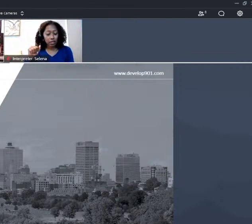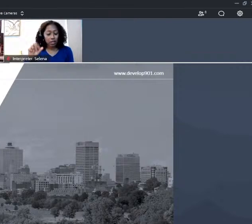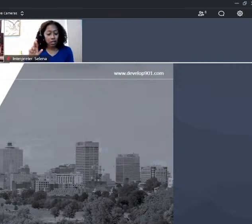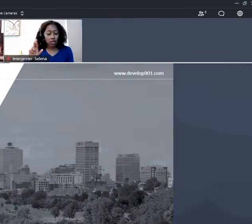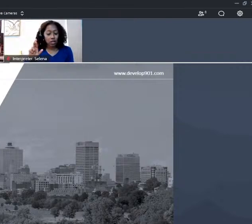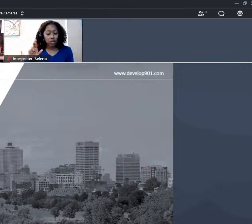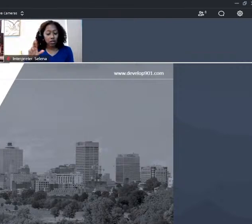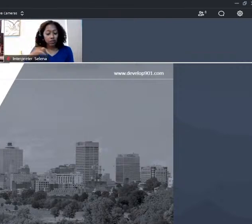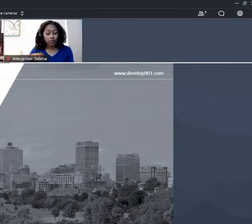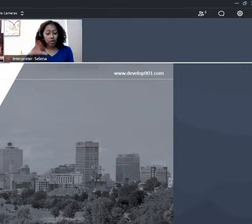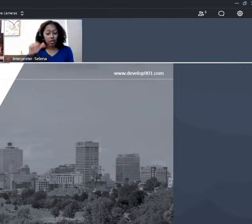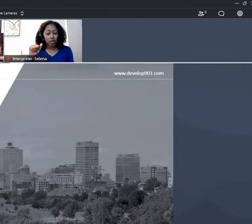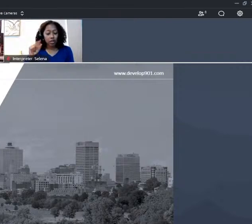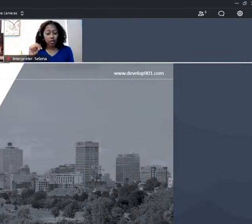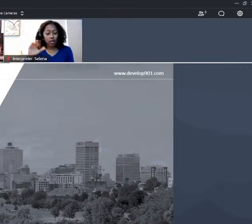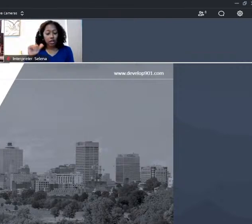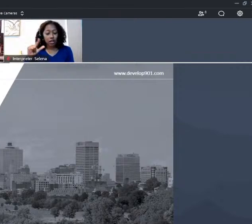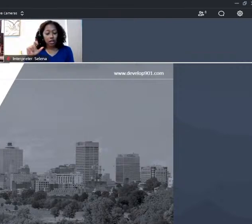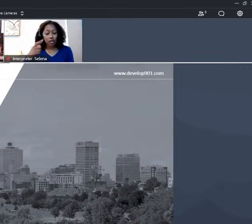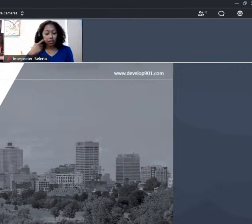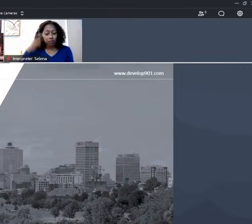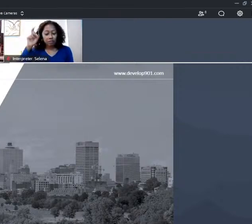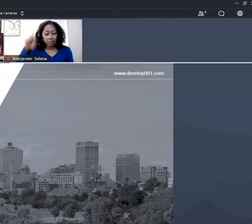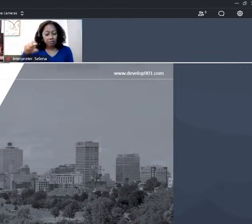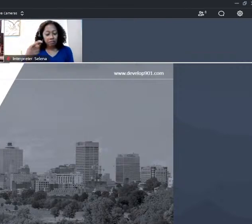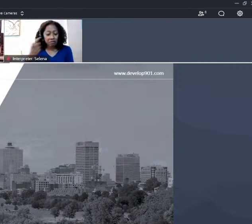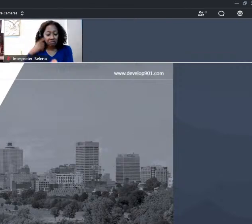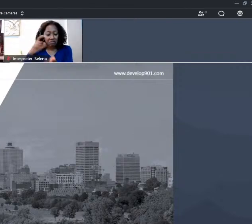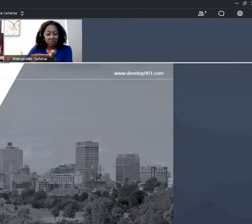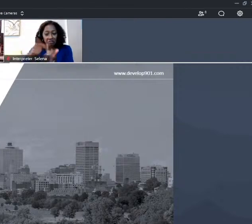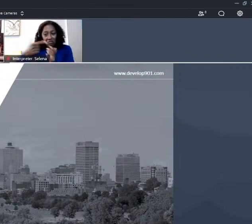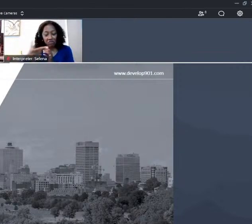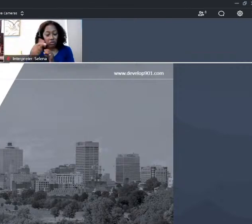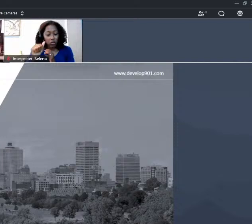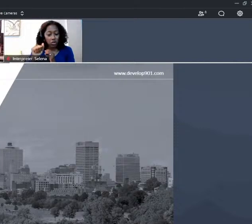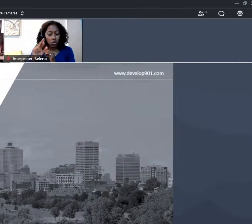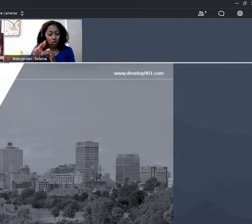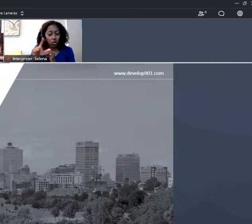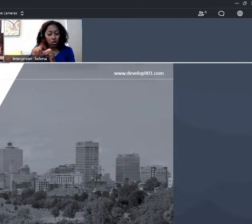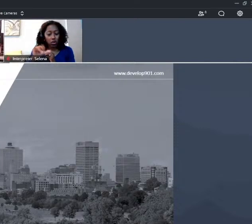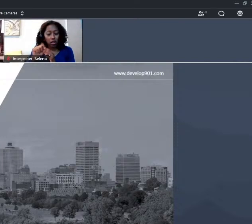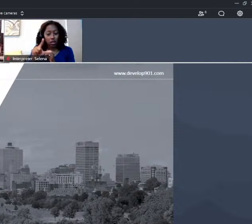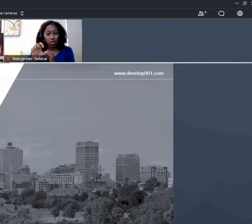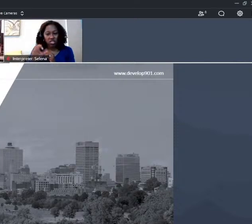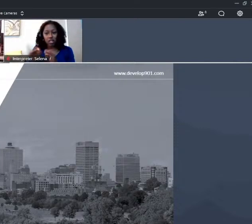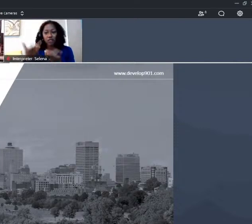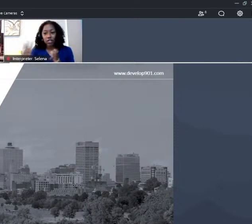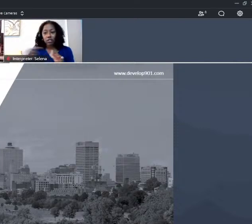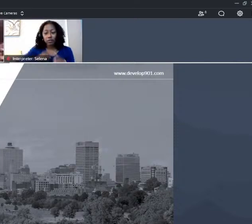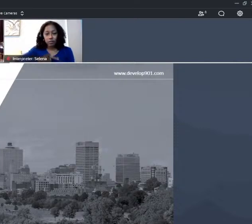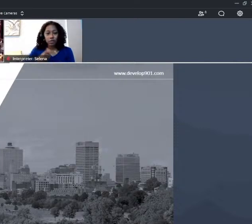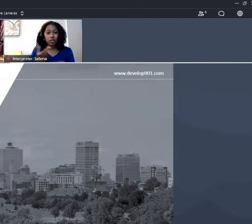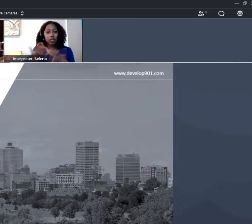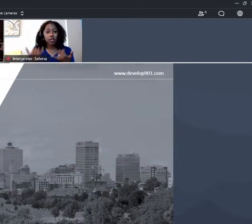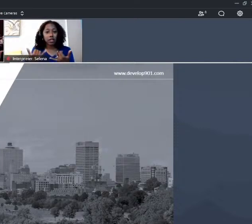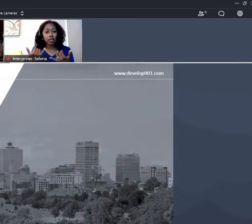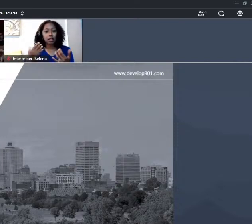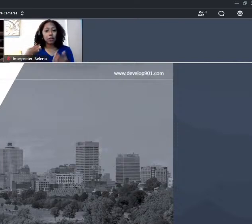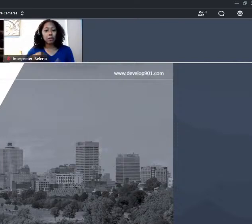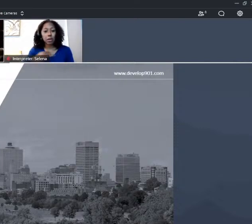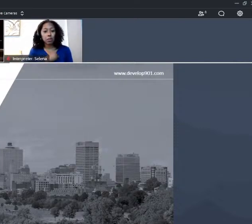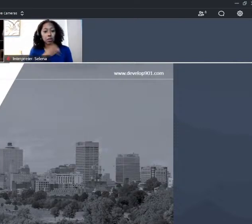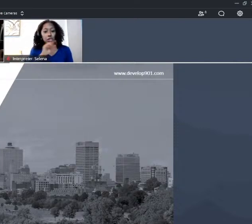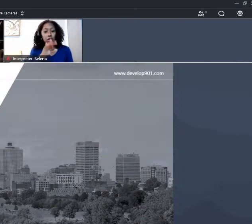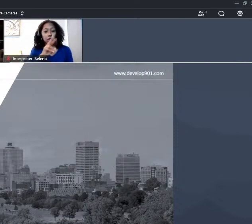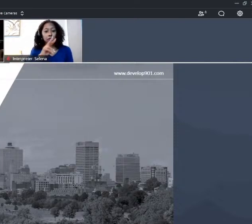I'll yield the floor to Councilman Carlisle. I'll go after him, please. Councilman Carlisle, you're recognized. Thank you. Thank you, Mr. Chair. Members of VECA and the board, thank you for